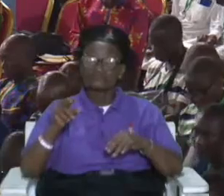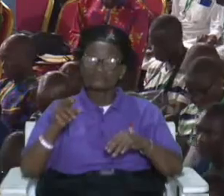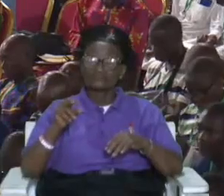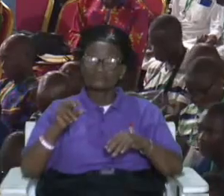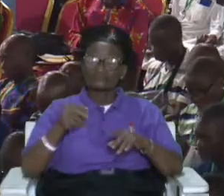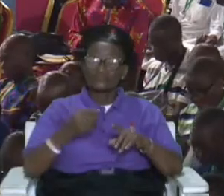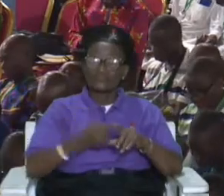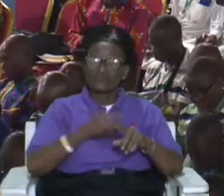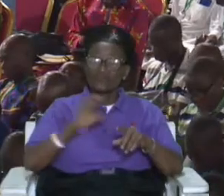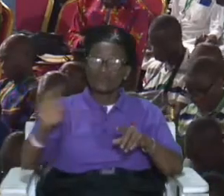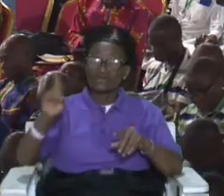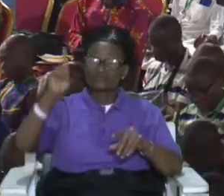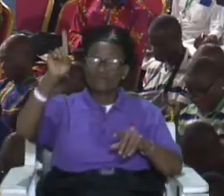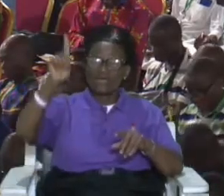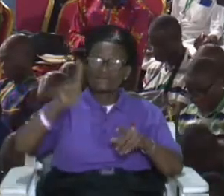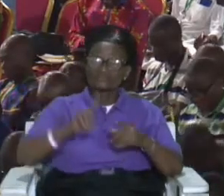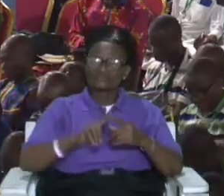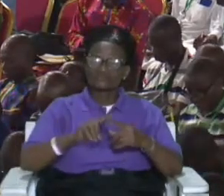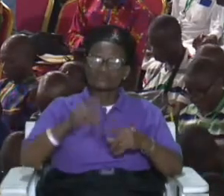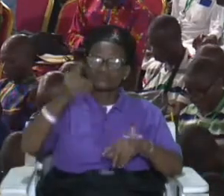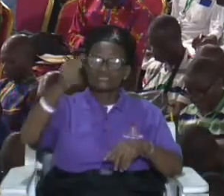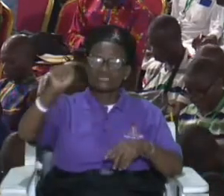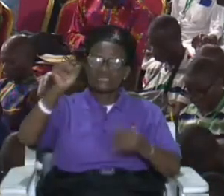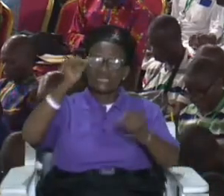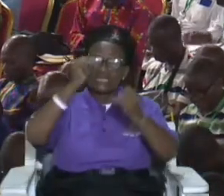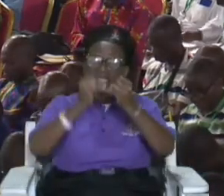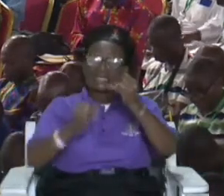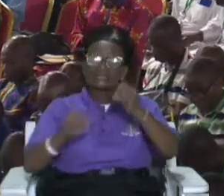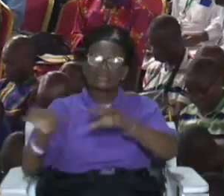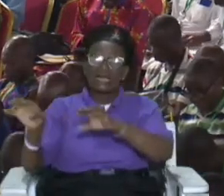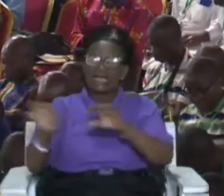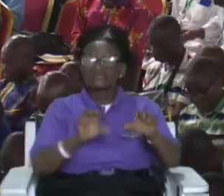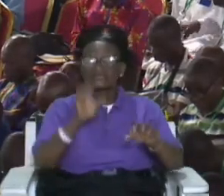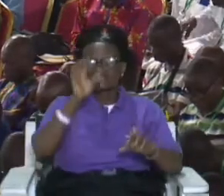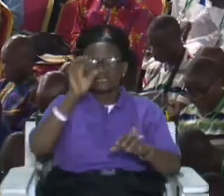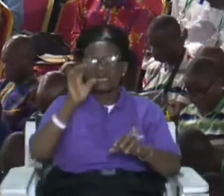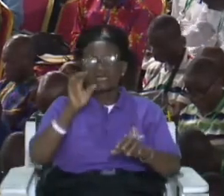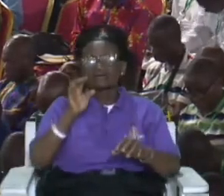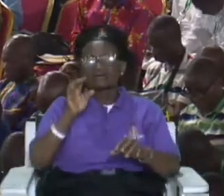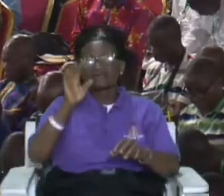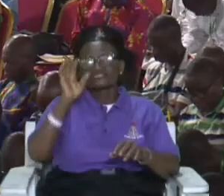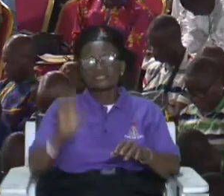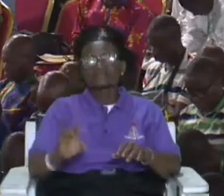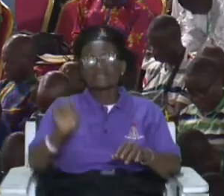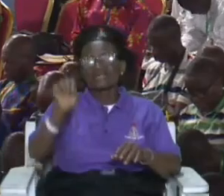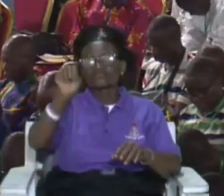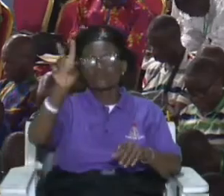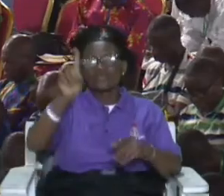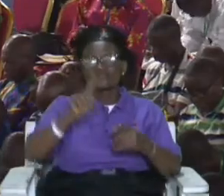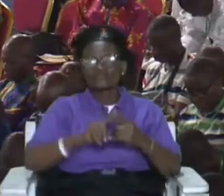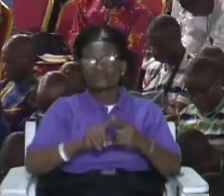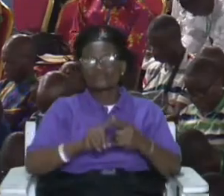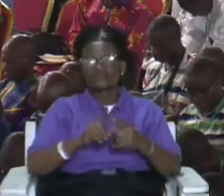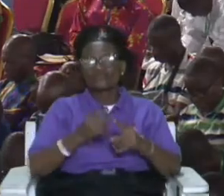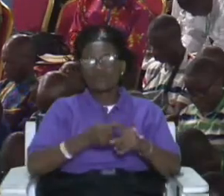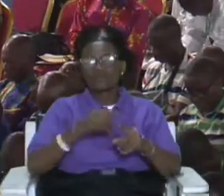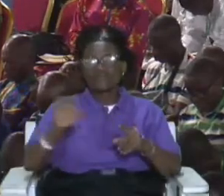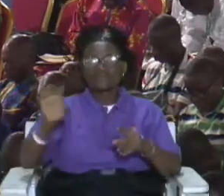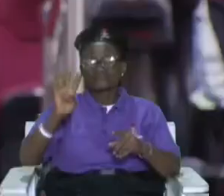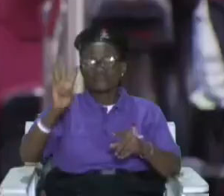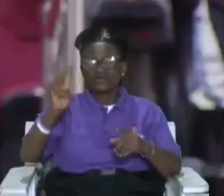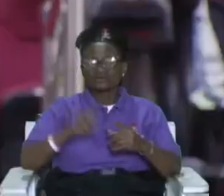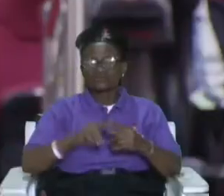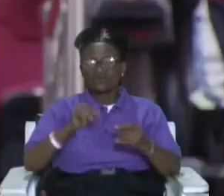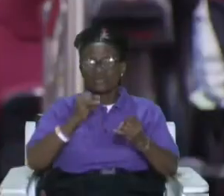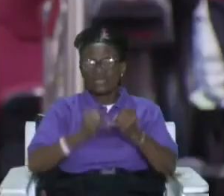12, from verse 1 to the end, Acts of the Apostles, chapter 12, from verse 1 to the end, there was